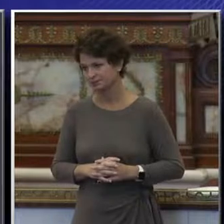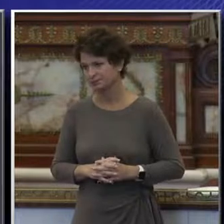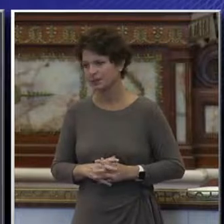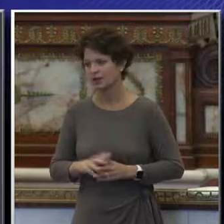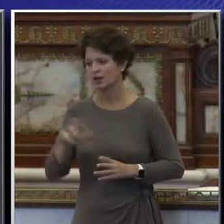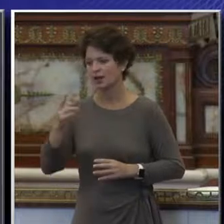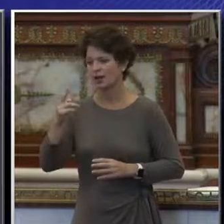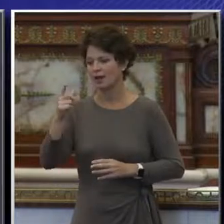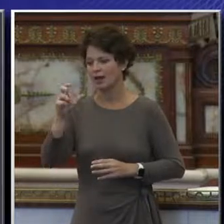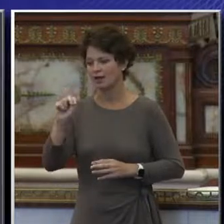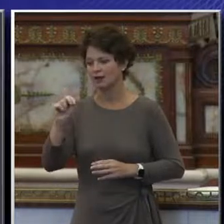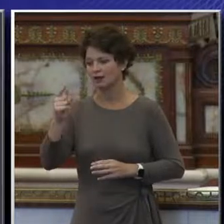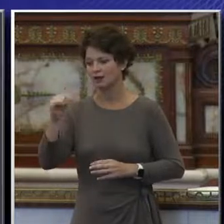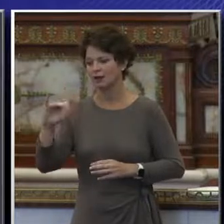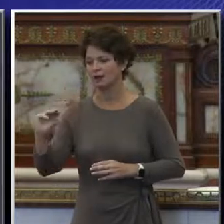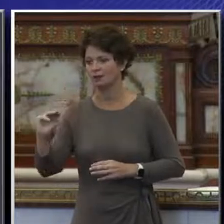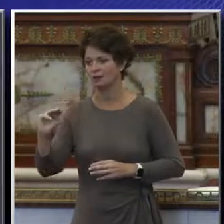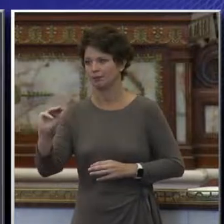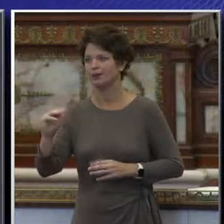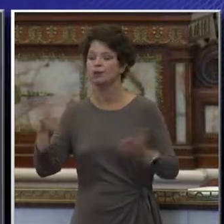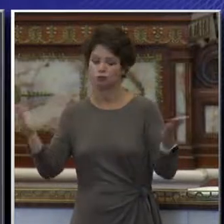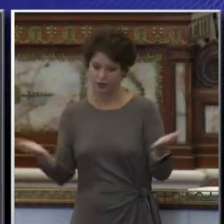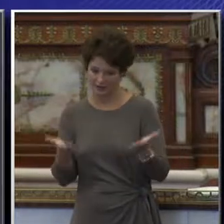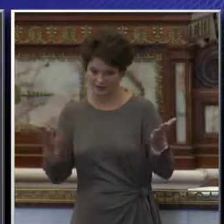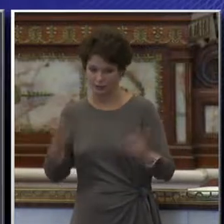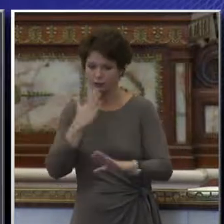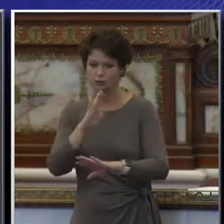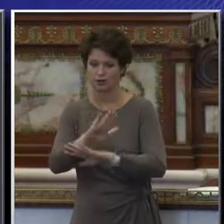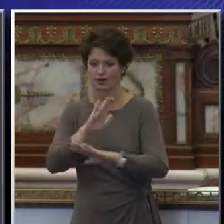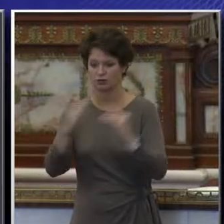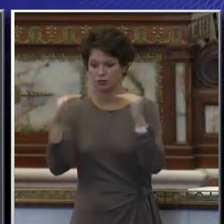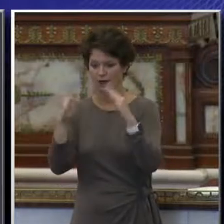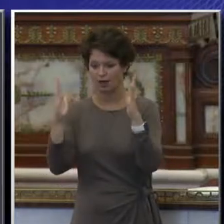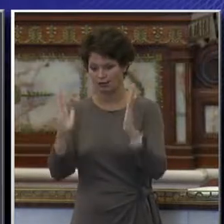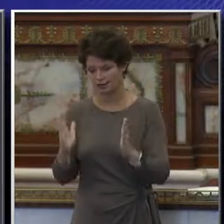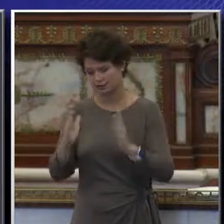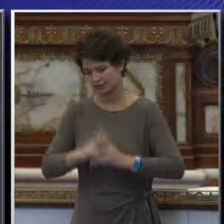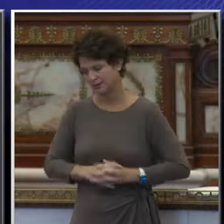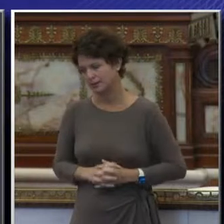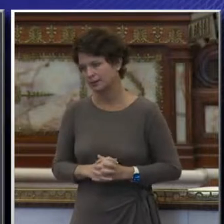Councilmember Helen Gim. Present. Good afternoon, colleagues.